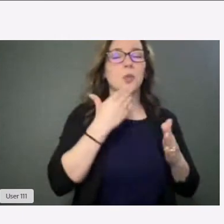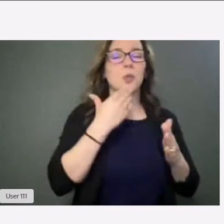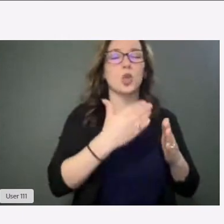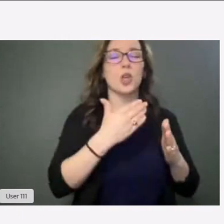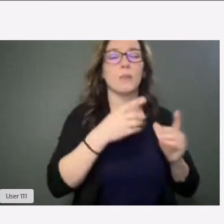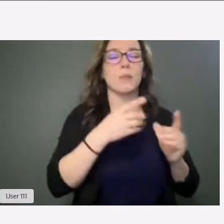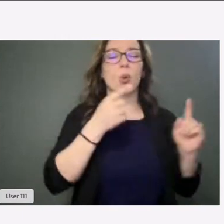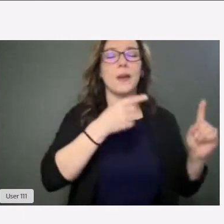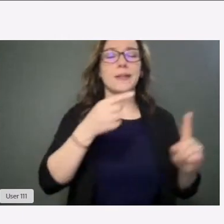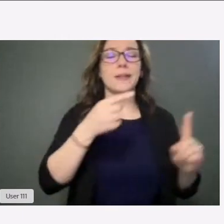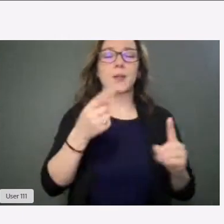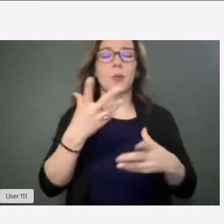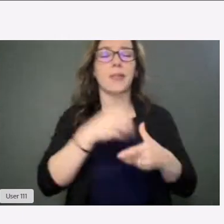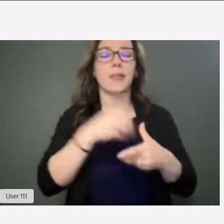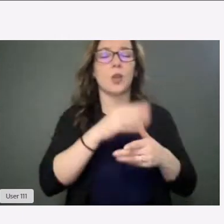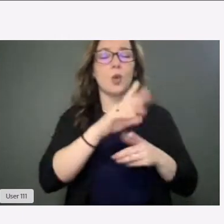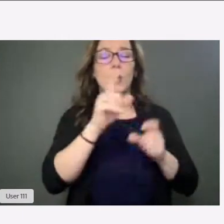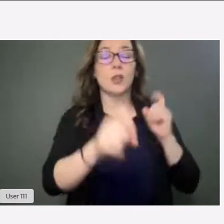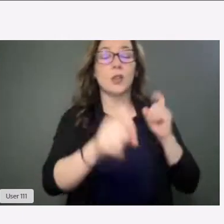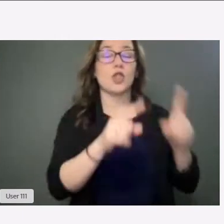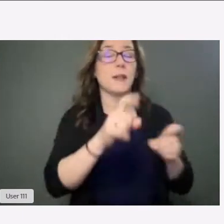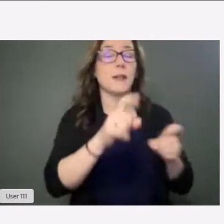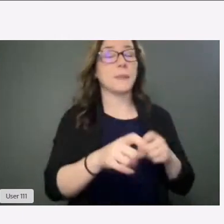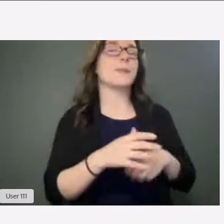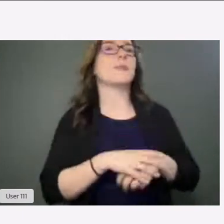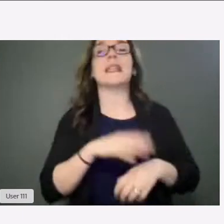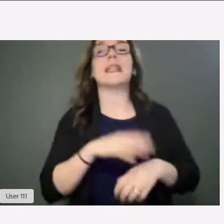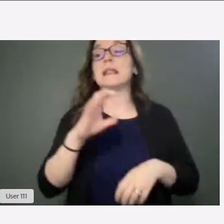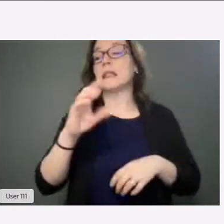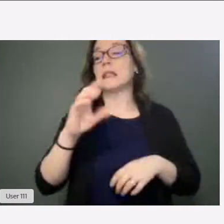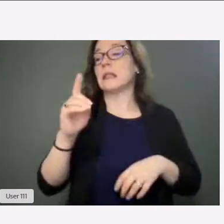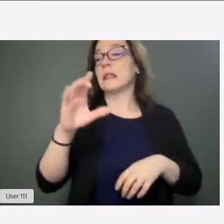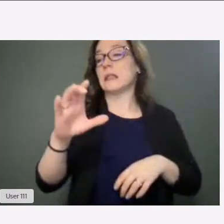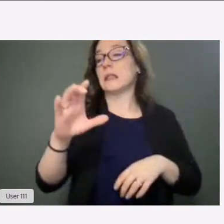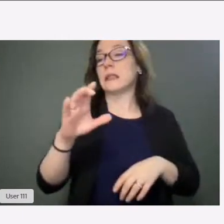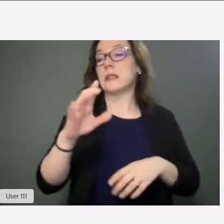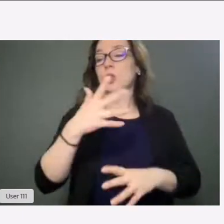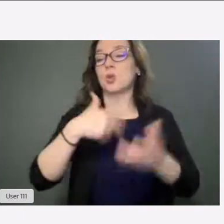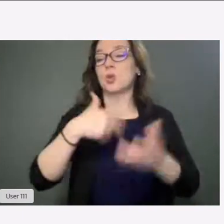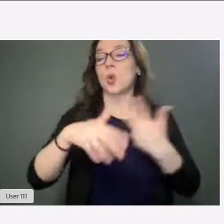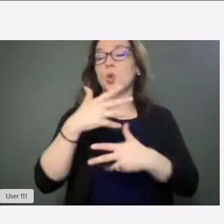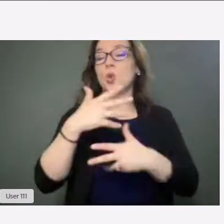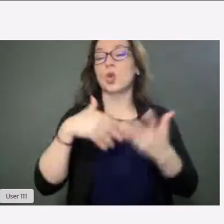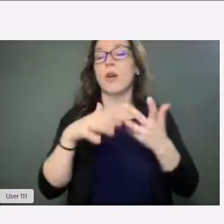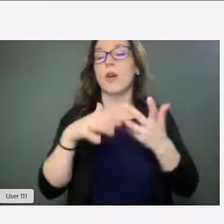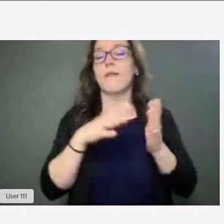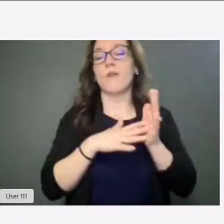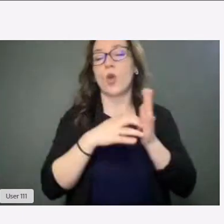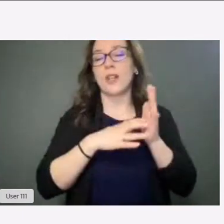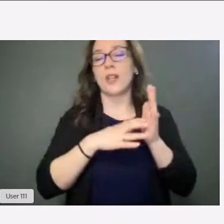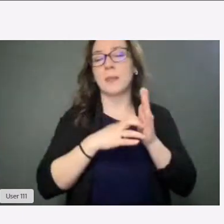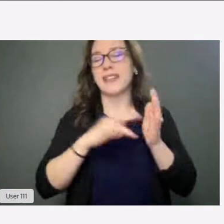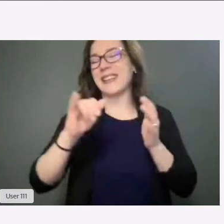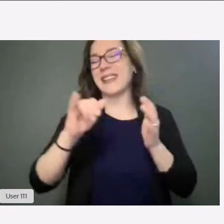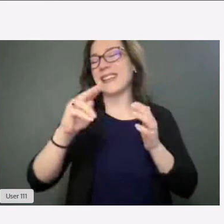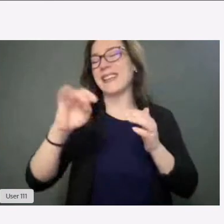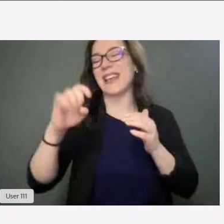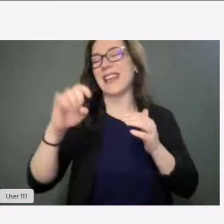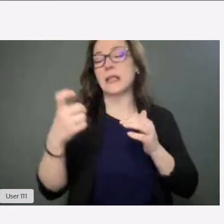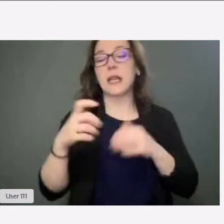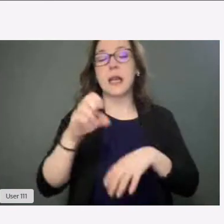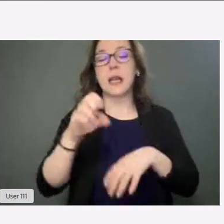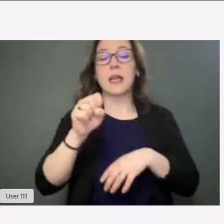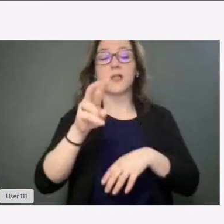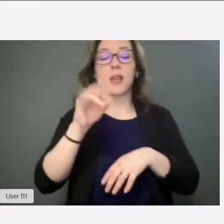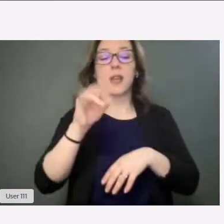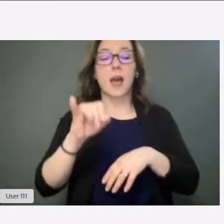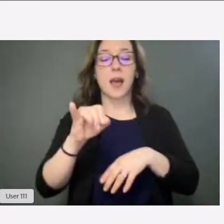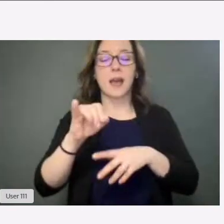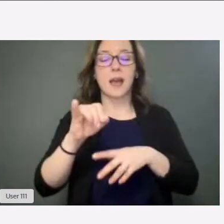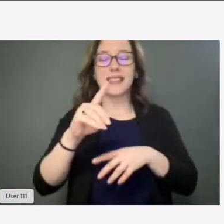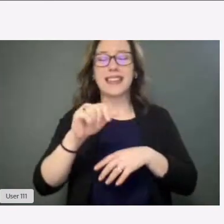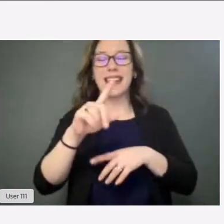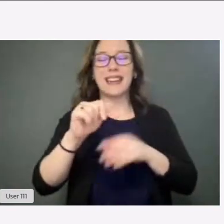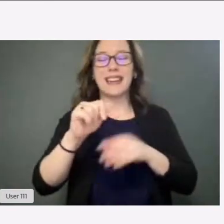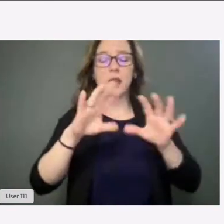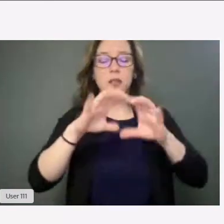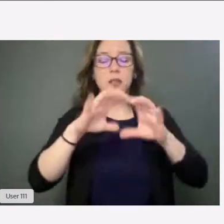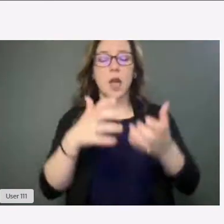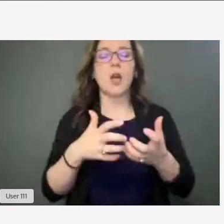foremost, looking at the CDC's Social Vulnerability Index, or SVI, data set is